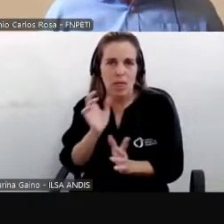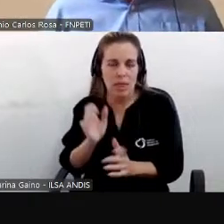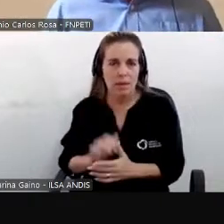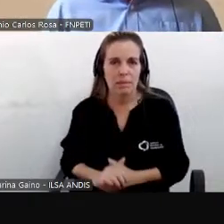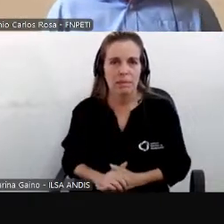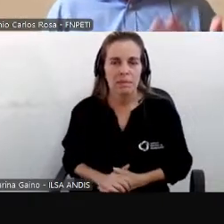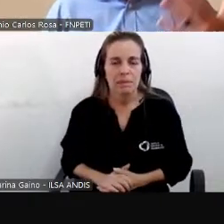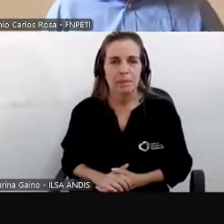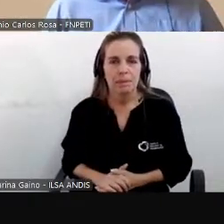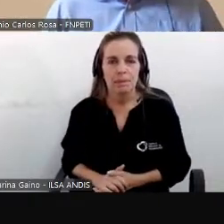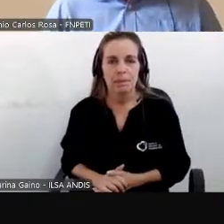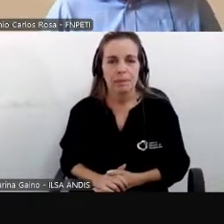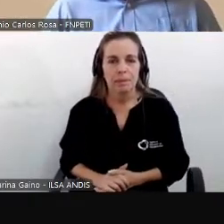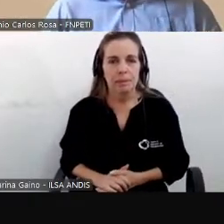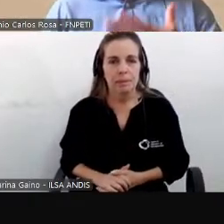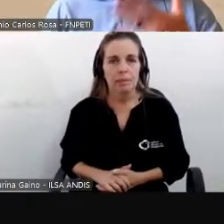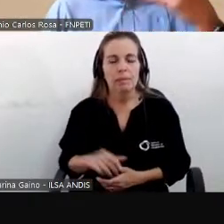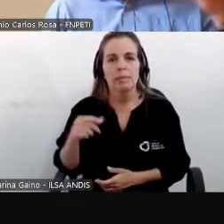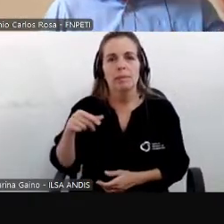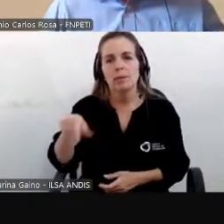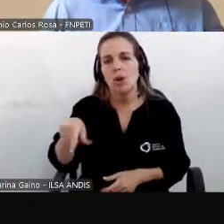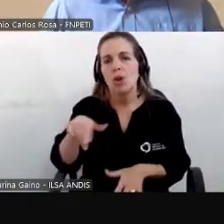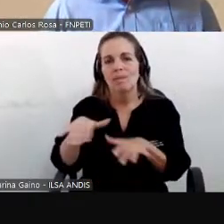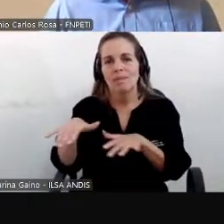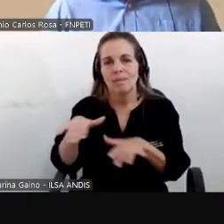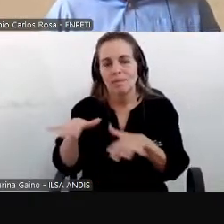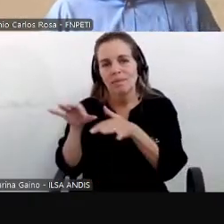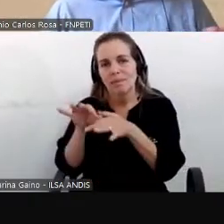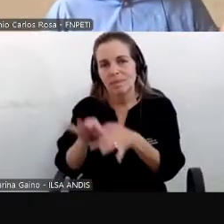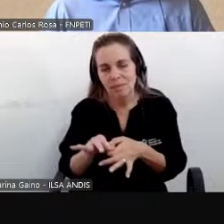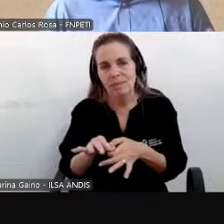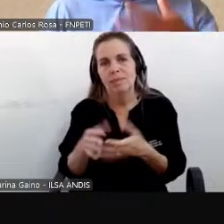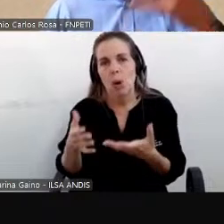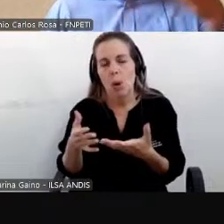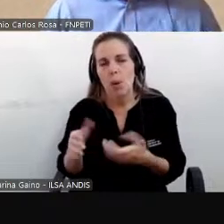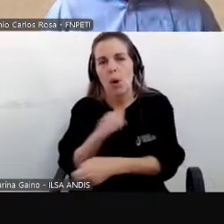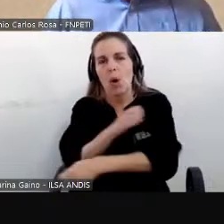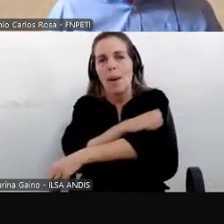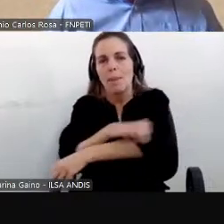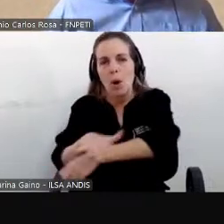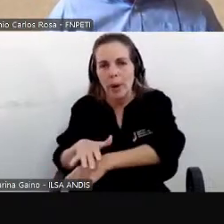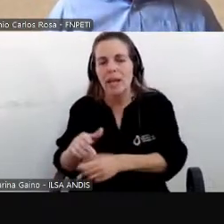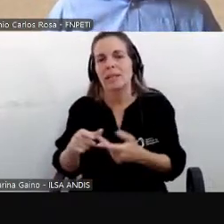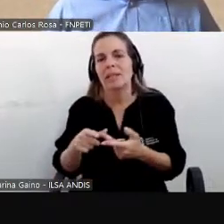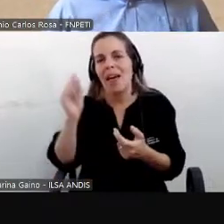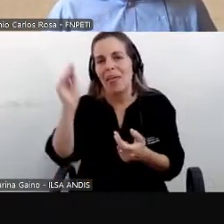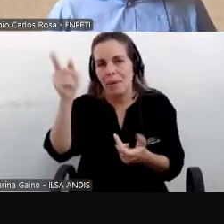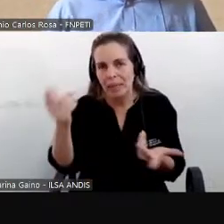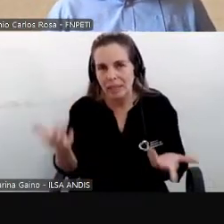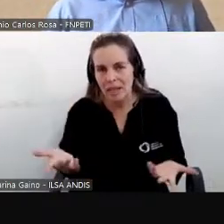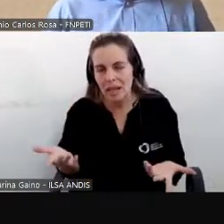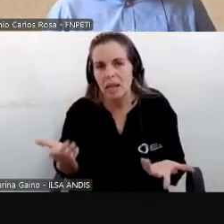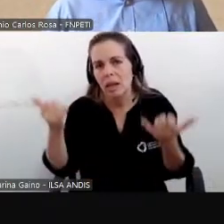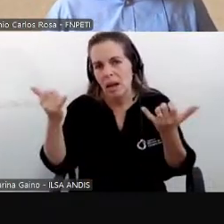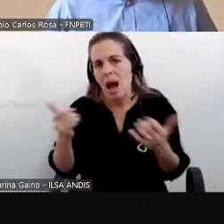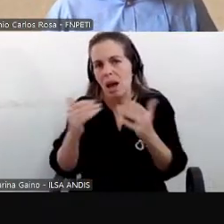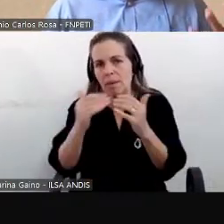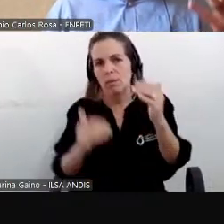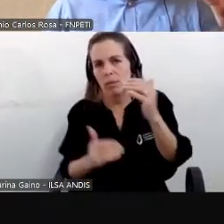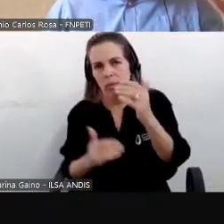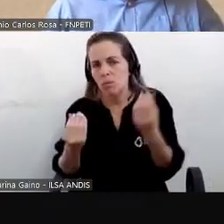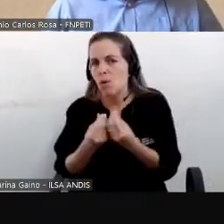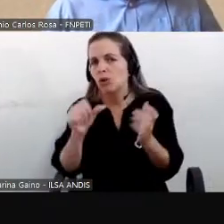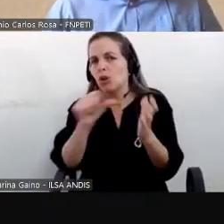to be subjected to slavery. Of course, this is related to structural poverty and the